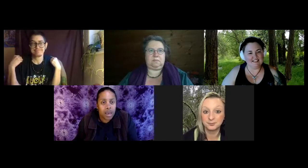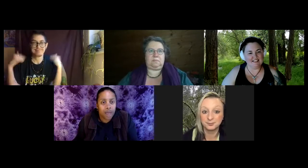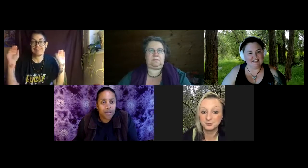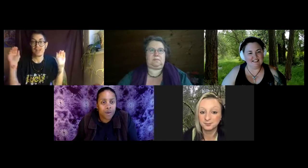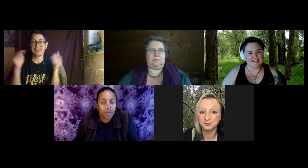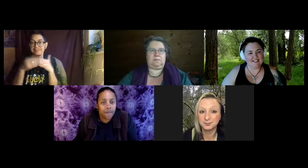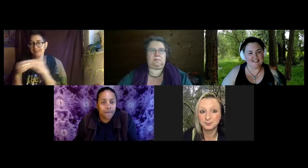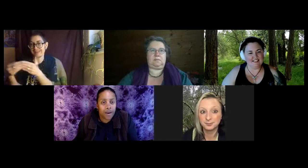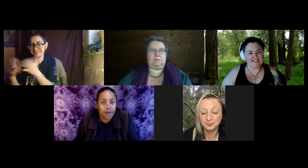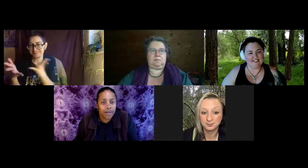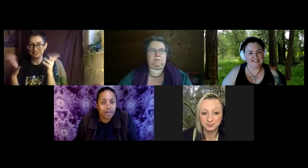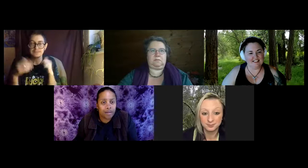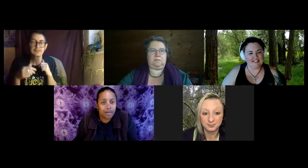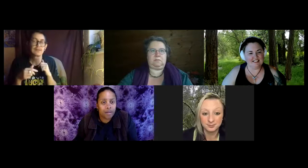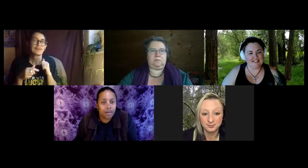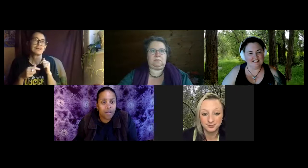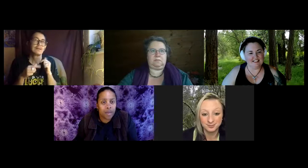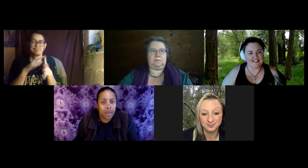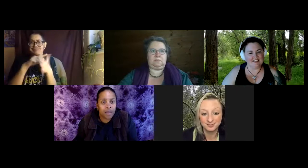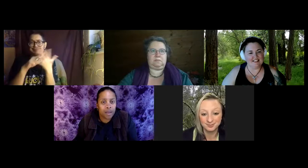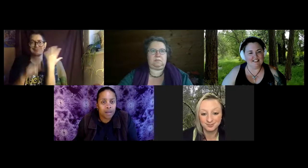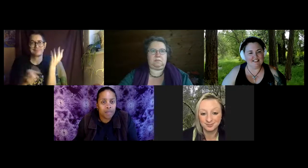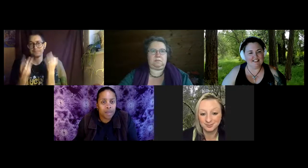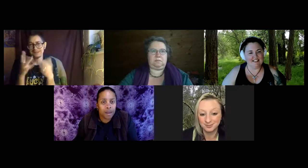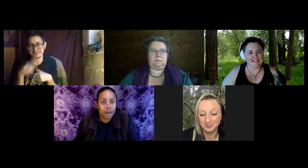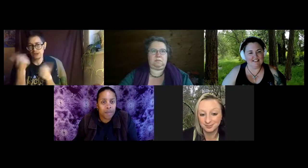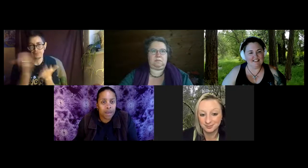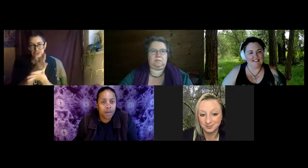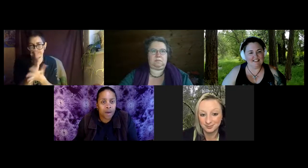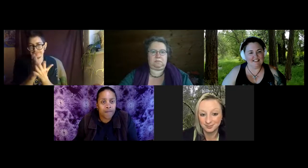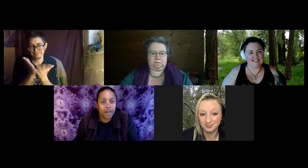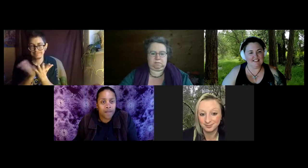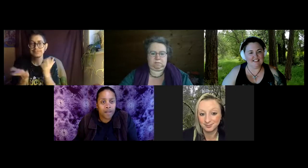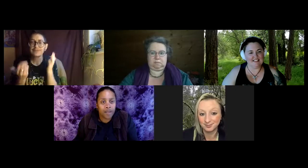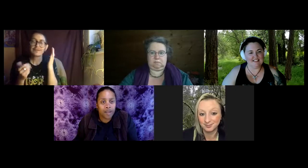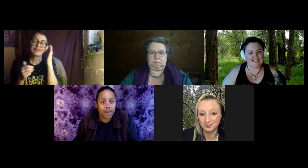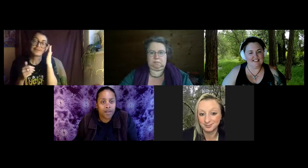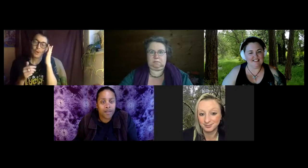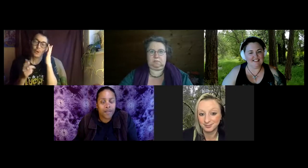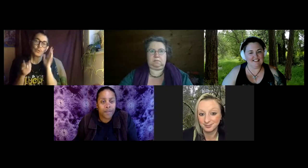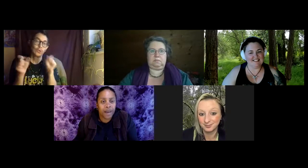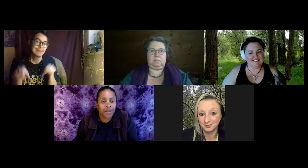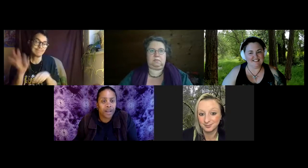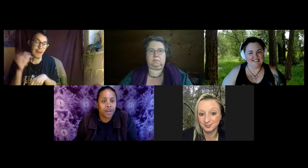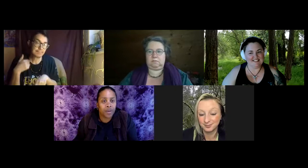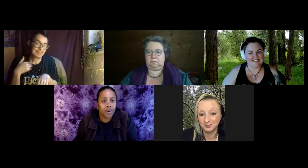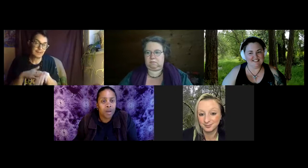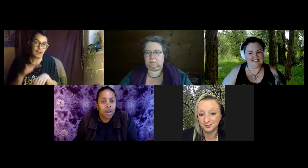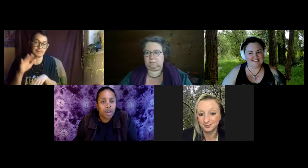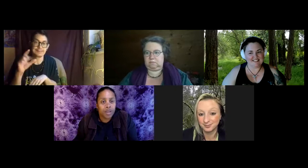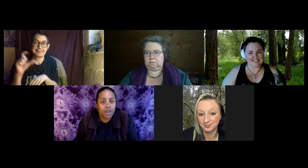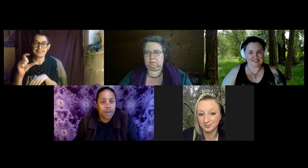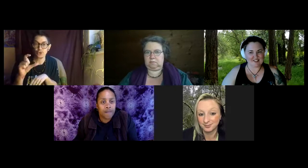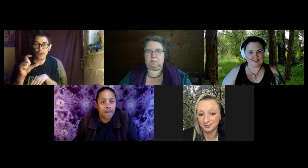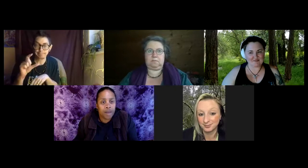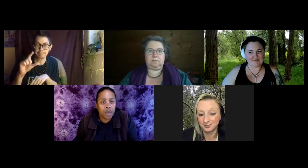I also work with the fairies. And so they guide me. And so all of these different things, so different paths that I do.